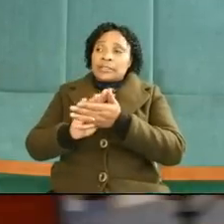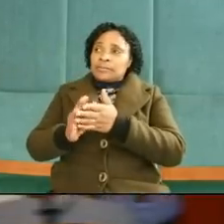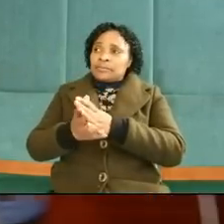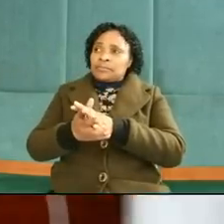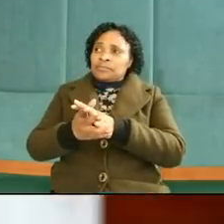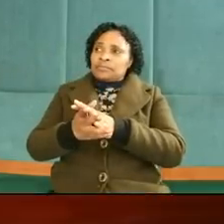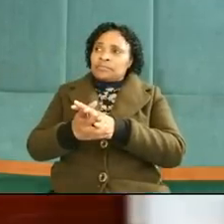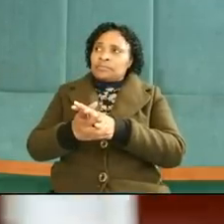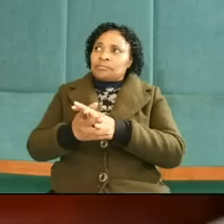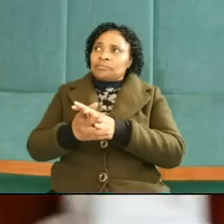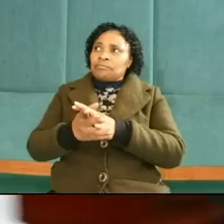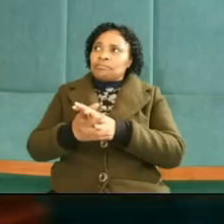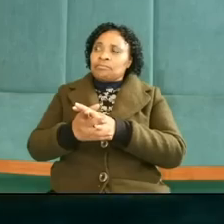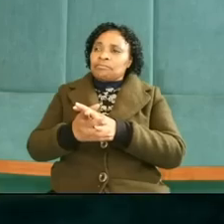stuff and